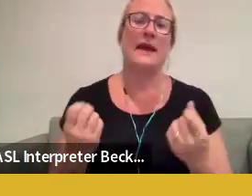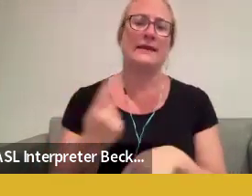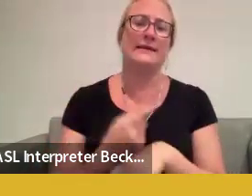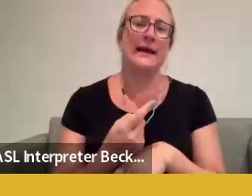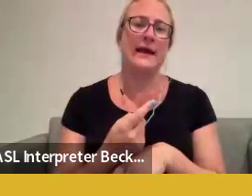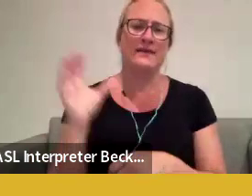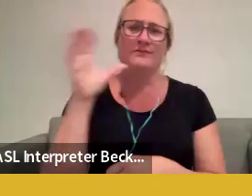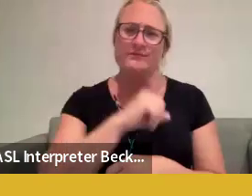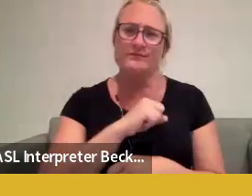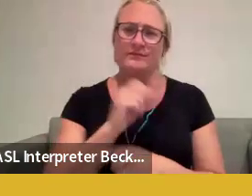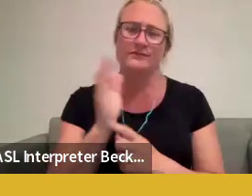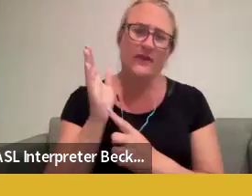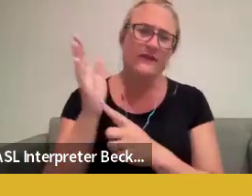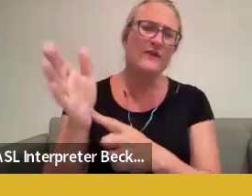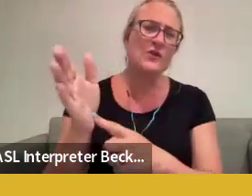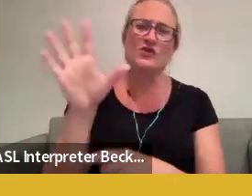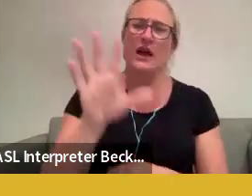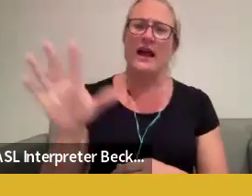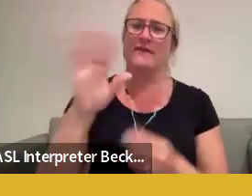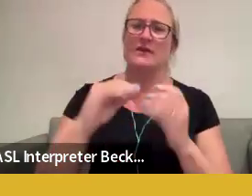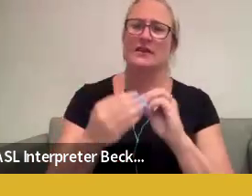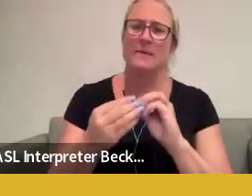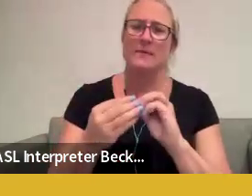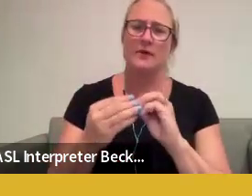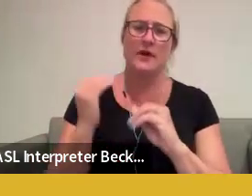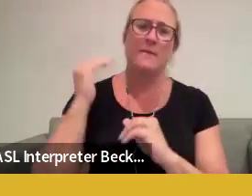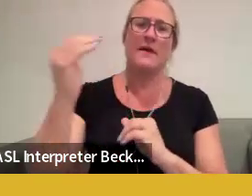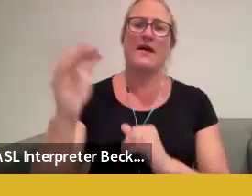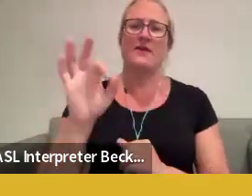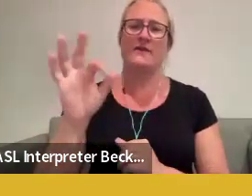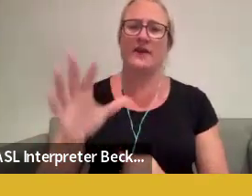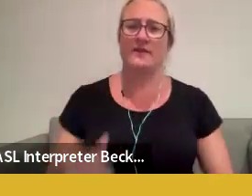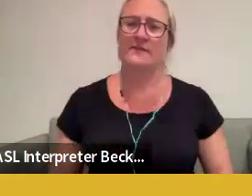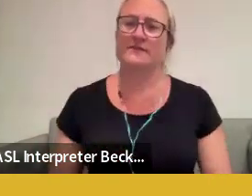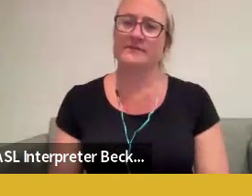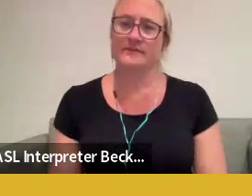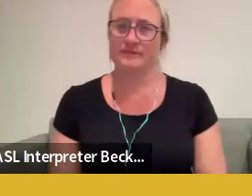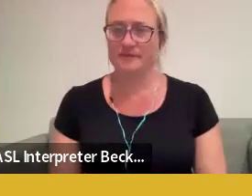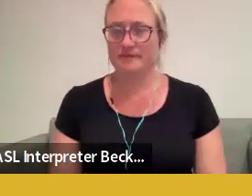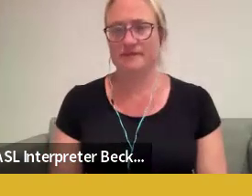What is the future average number of days above 95 degrees going to be?